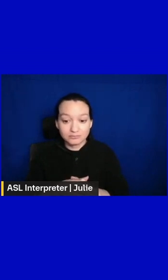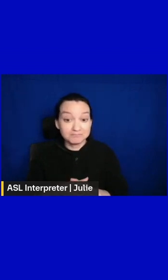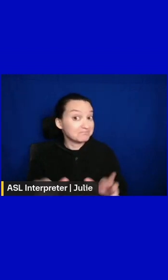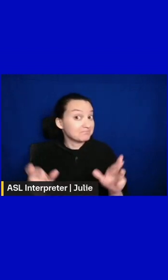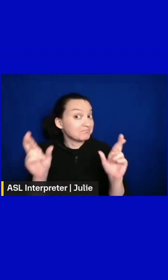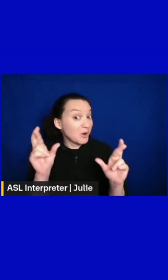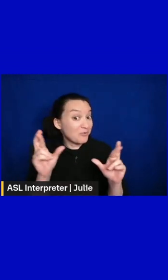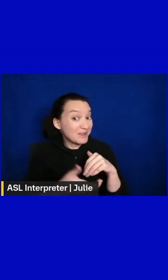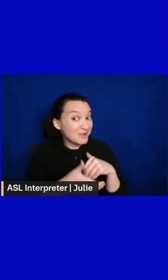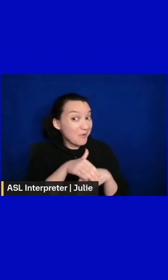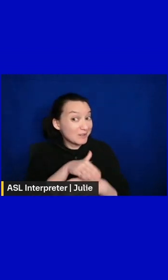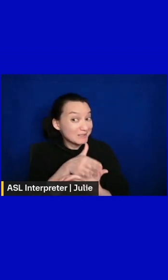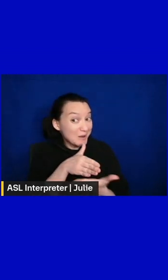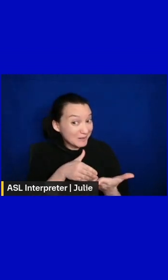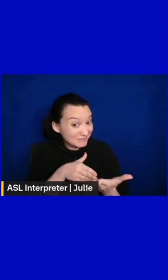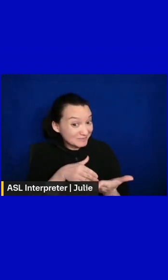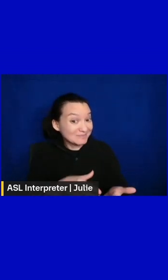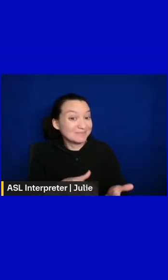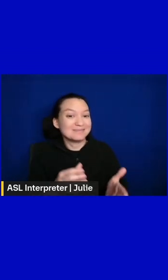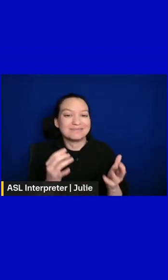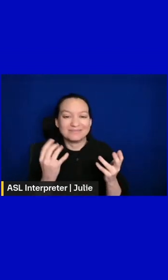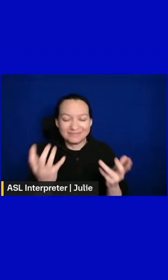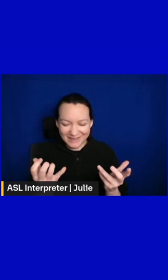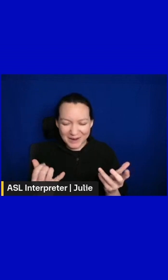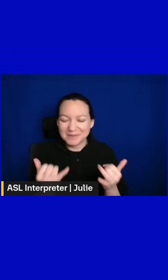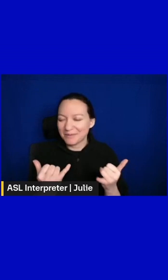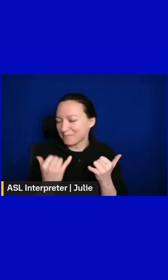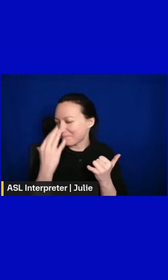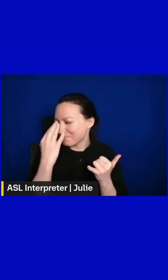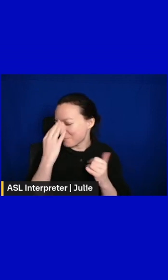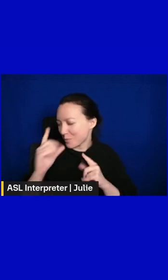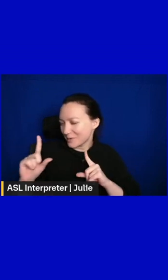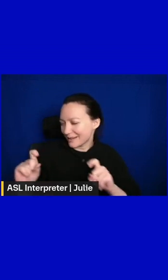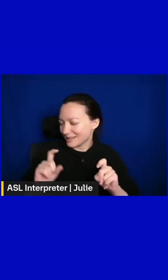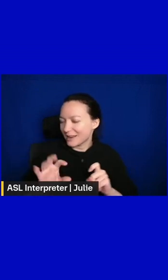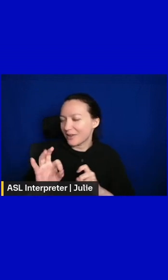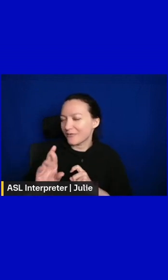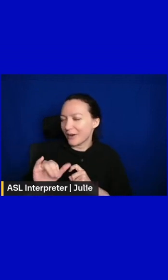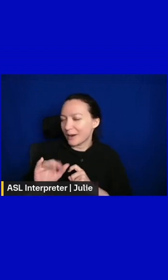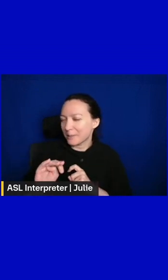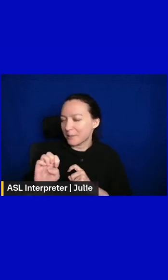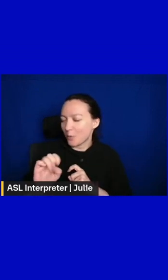hopefully we covered some of that. And at this point, you are familiar with testing framework